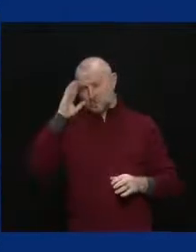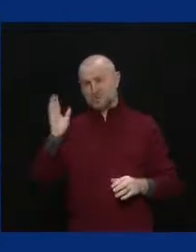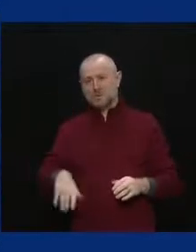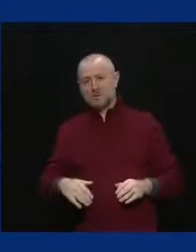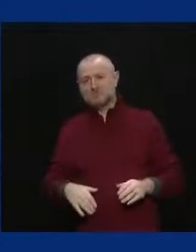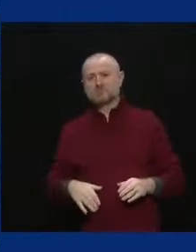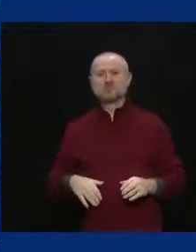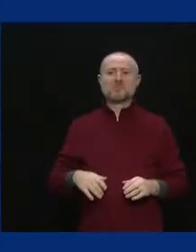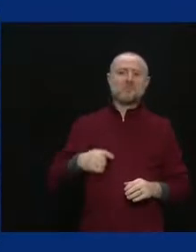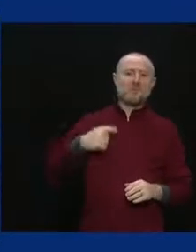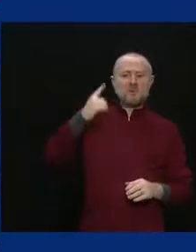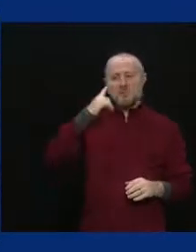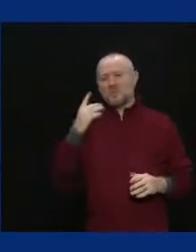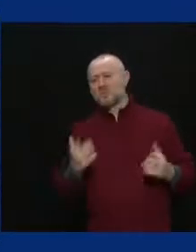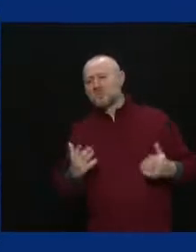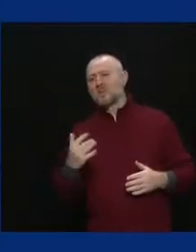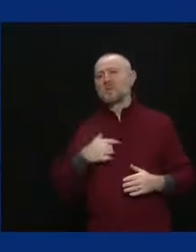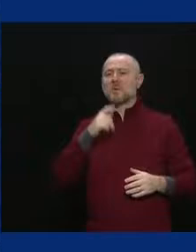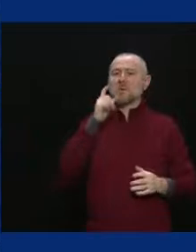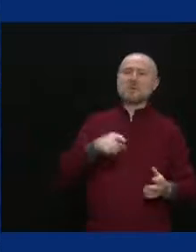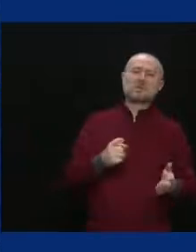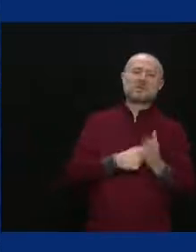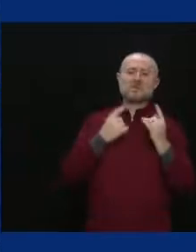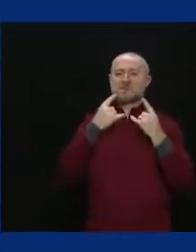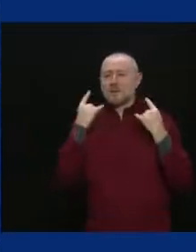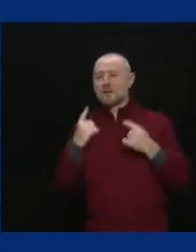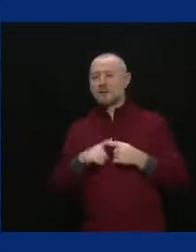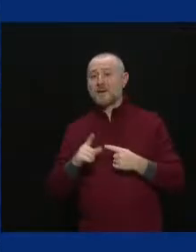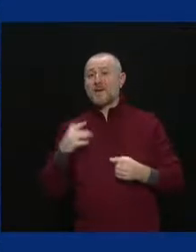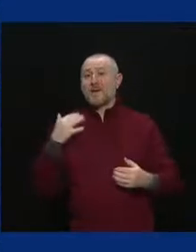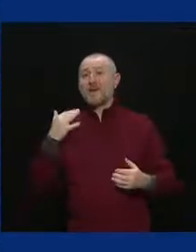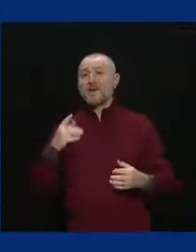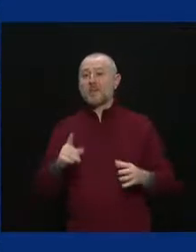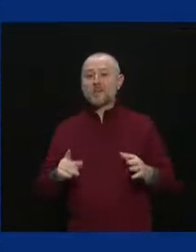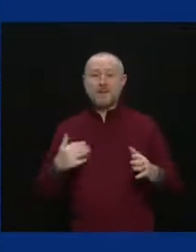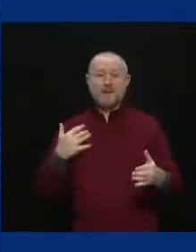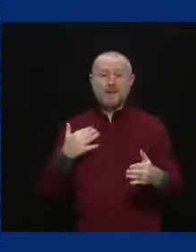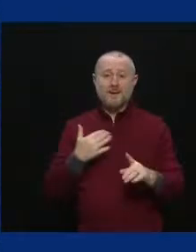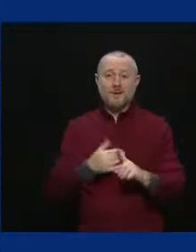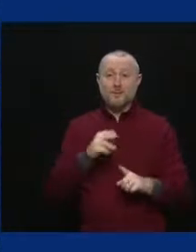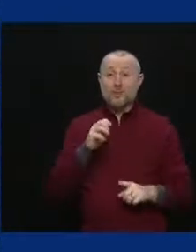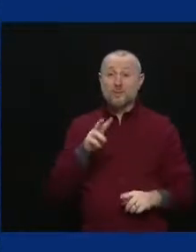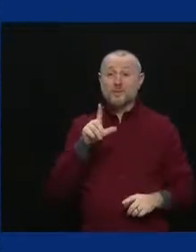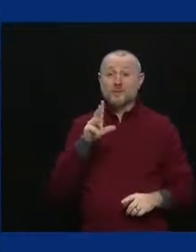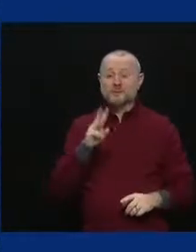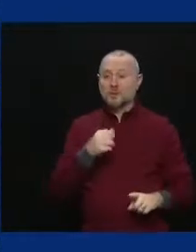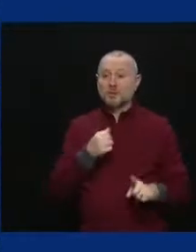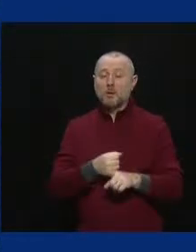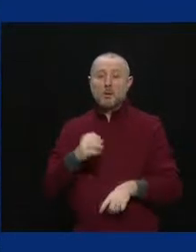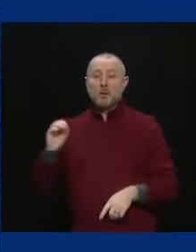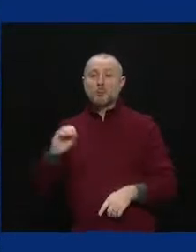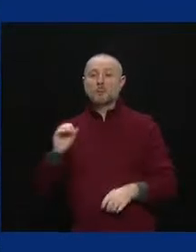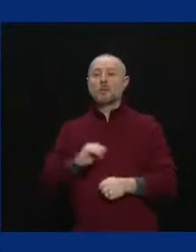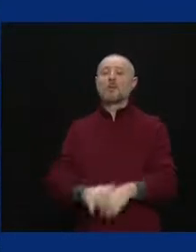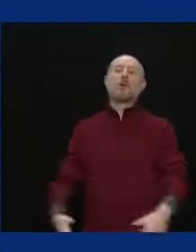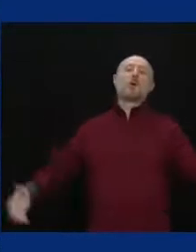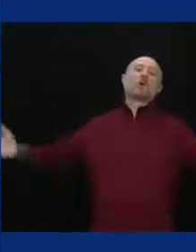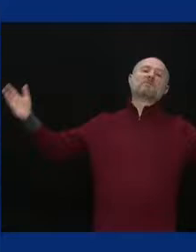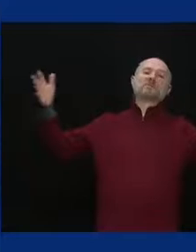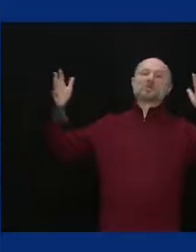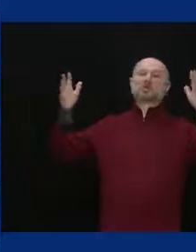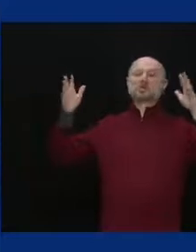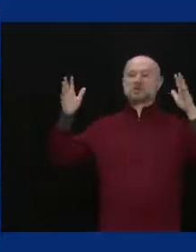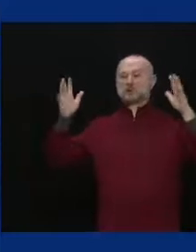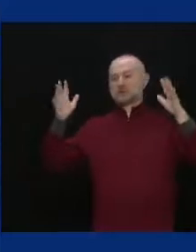for a mask mandate in schools until November 26th when Omicron hit, because we are trending down in a beautiful way with Delta, and